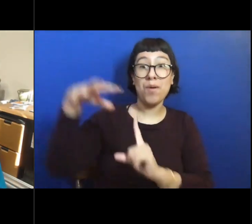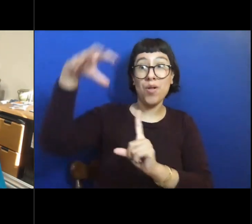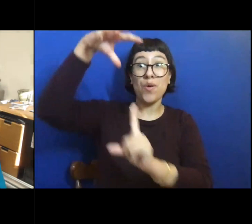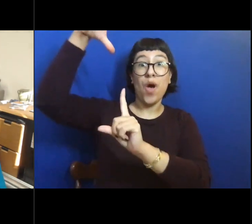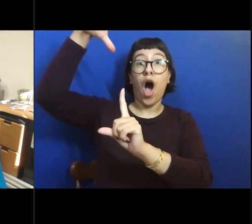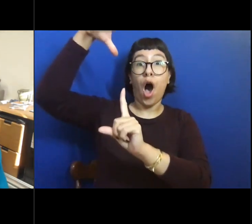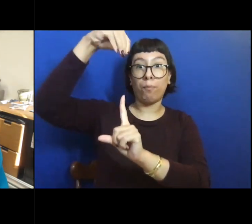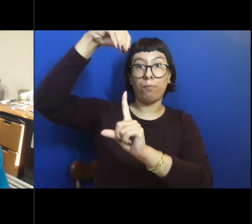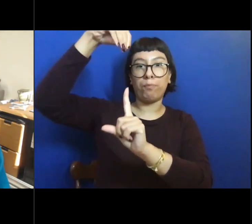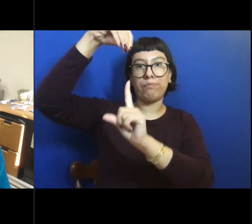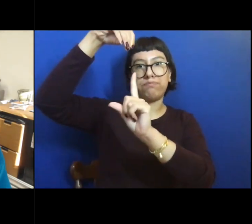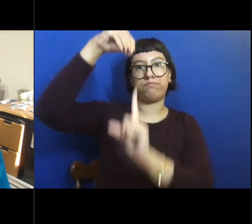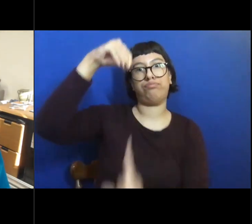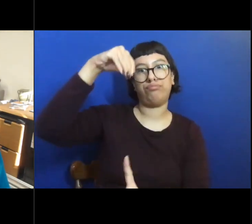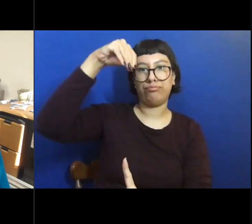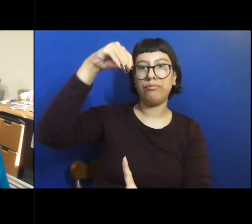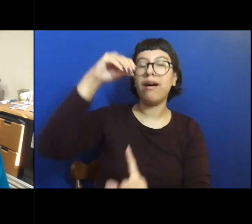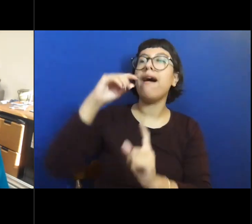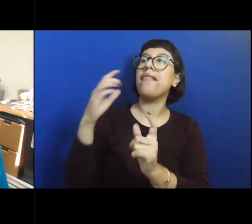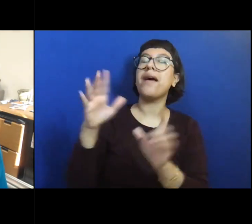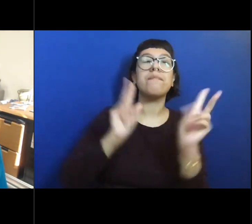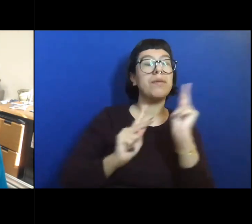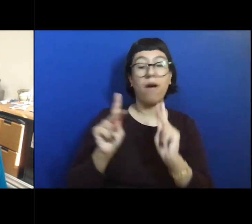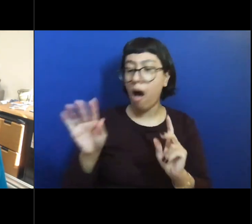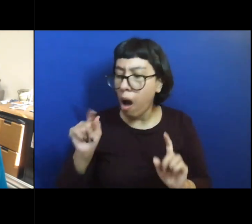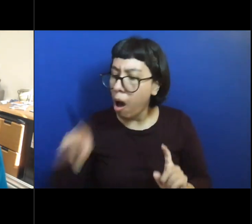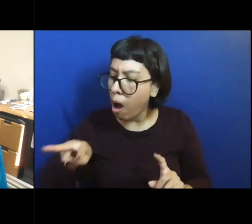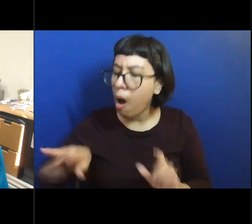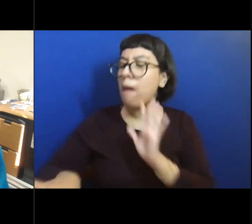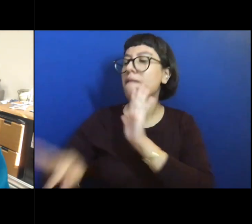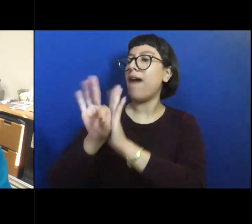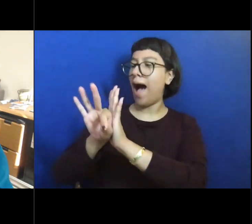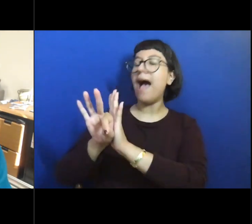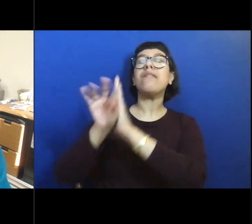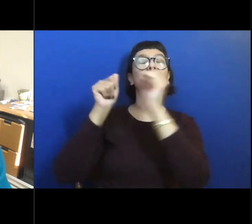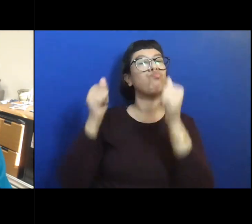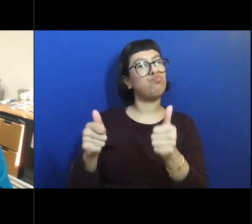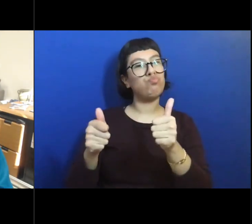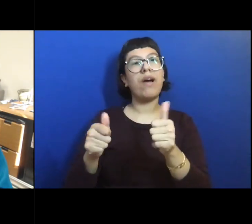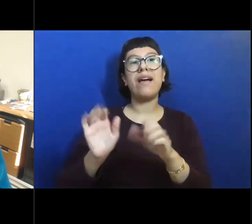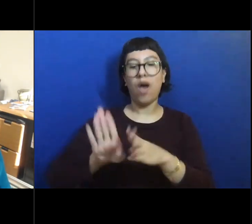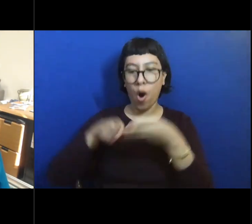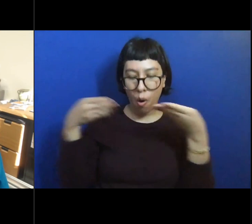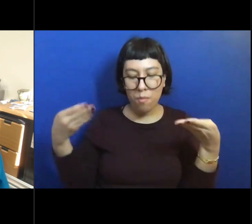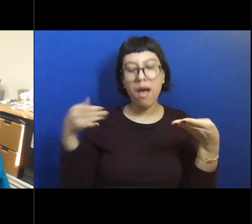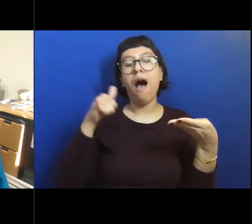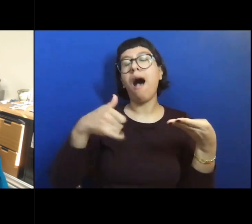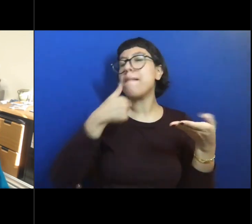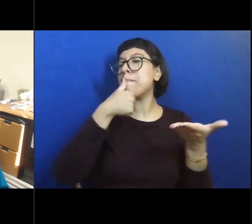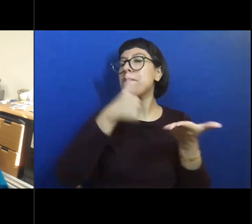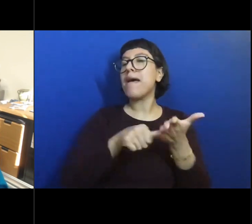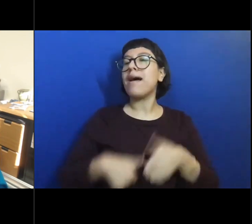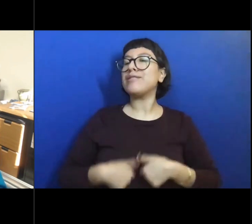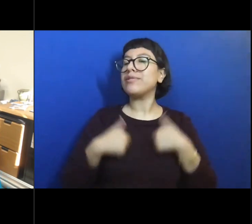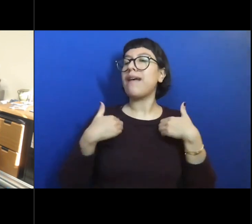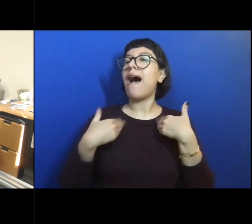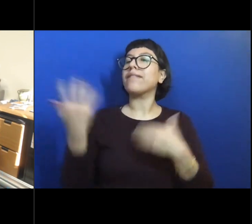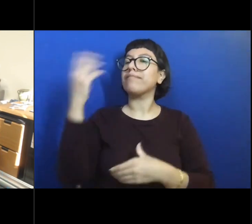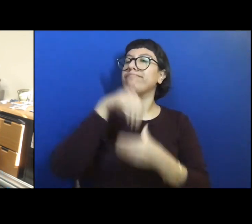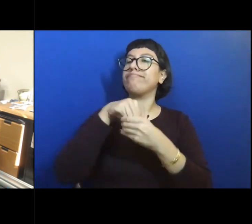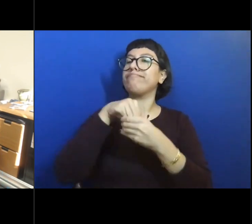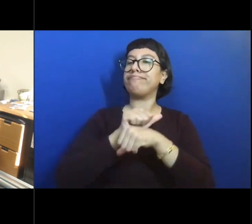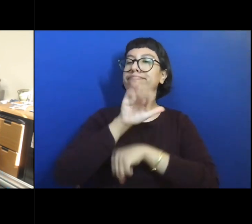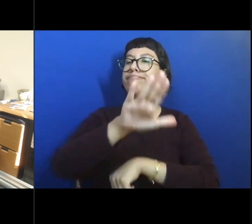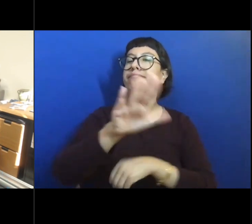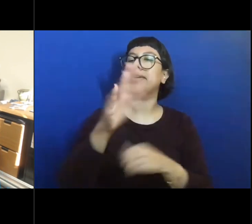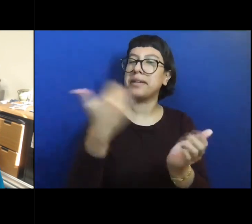Earth. People find them, and then they can mail them back to us. So really pretty neat. But that's the guts and pieces of our weather balloon. And